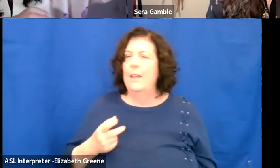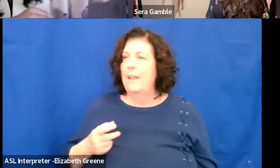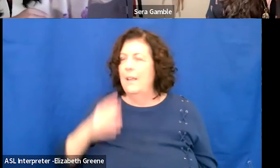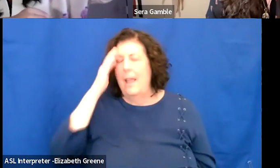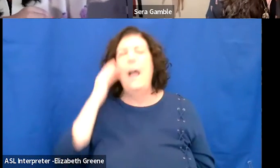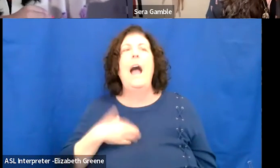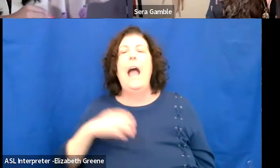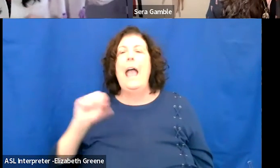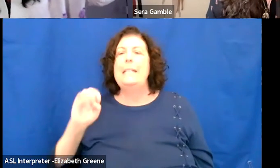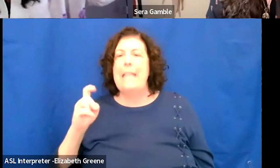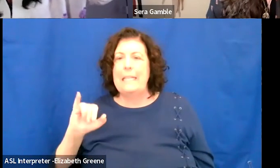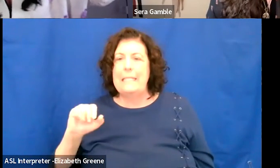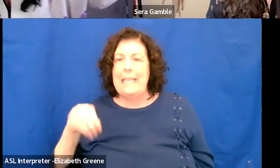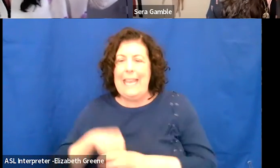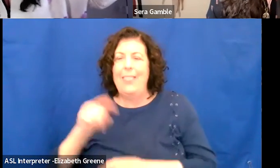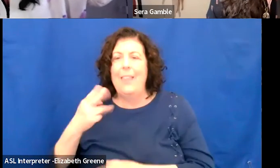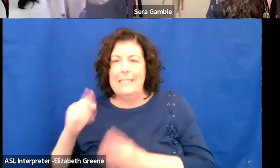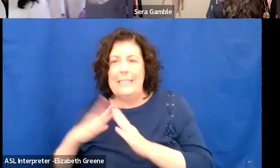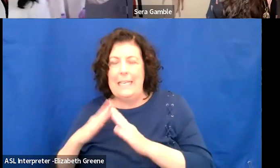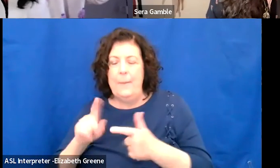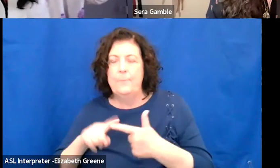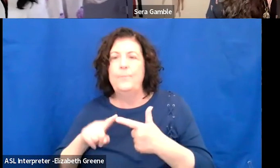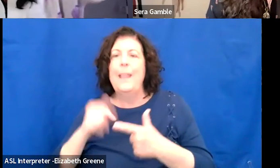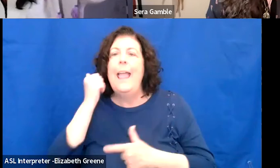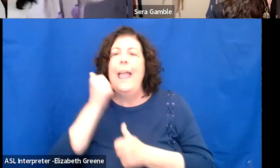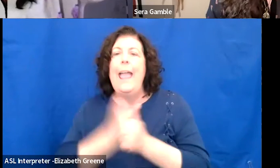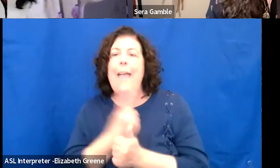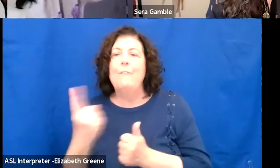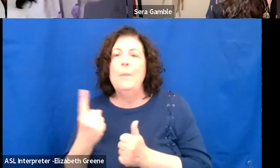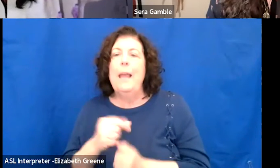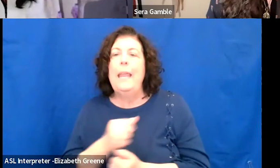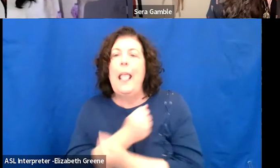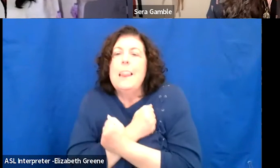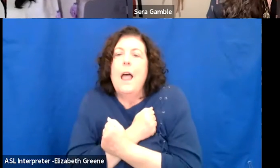Sex and the City, I had Everybody Loves Raymond. I had,